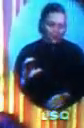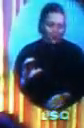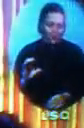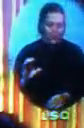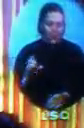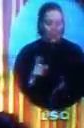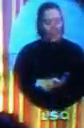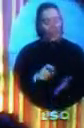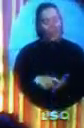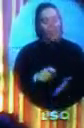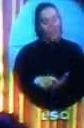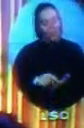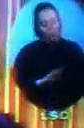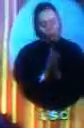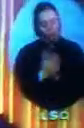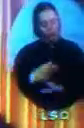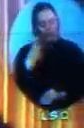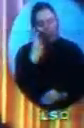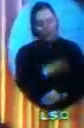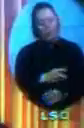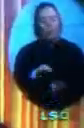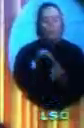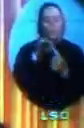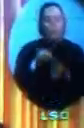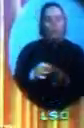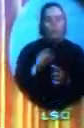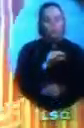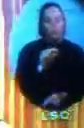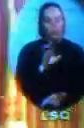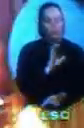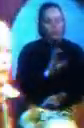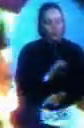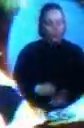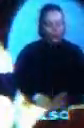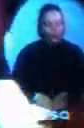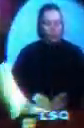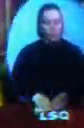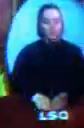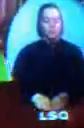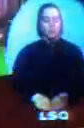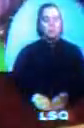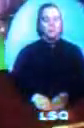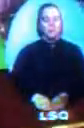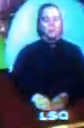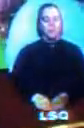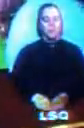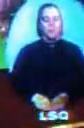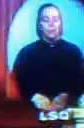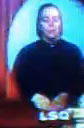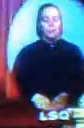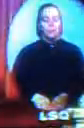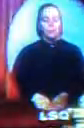help. When will this become a priority for the Conservative government?